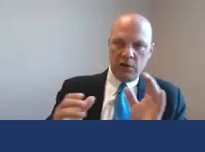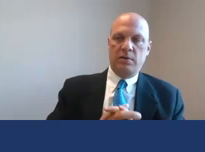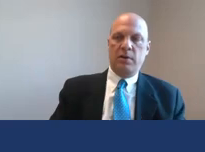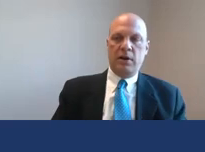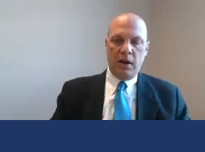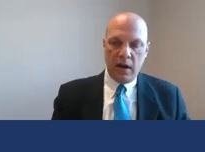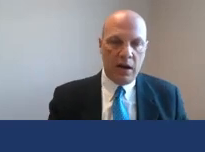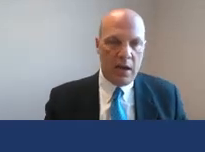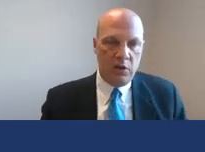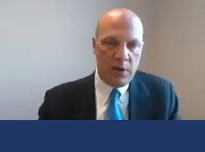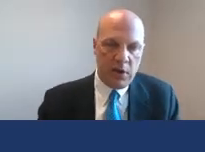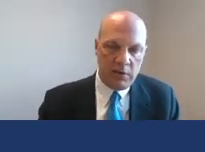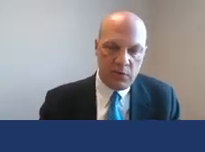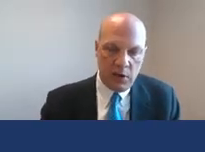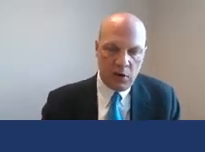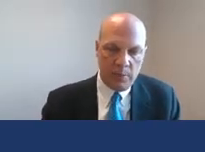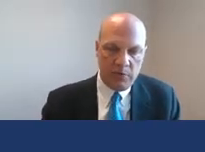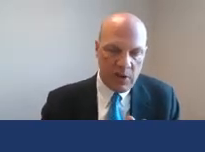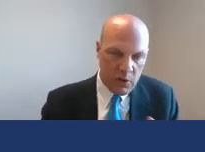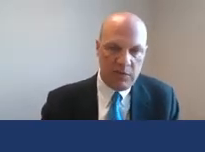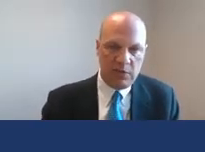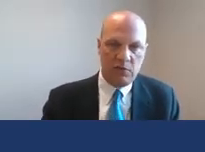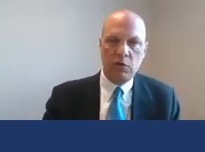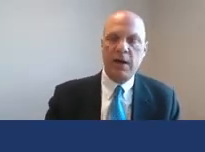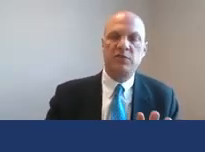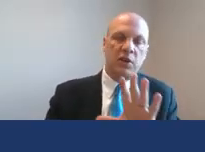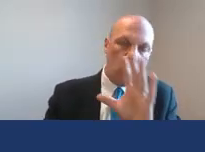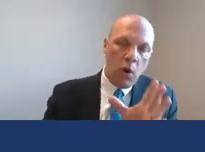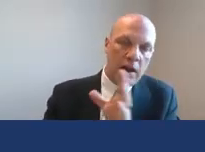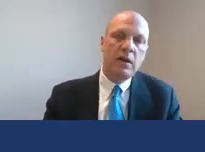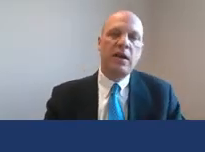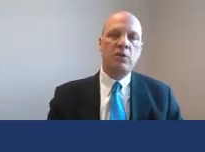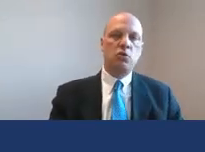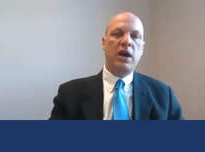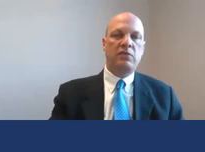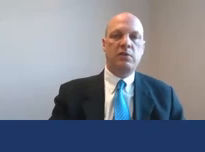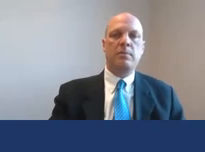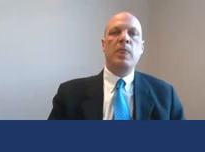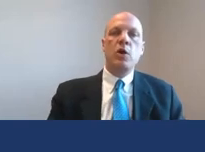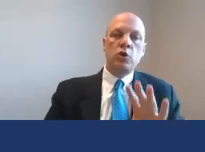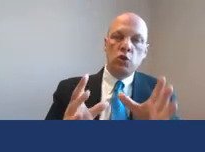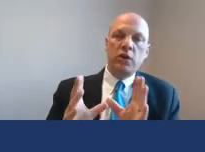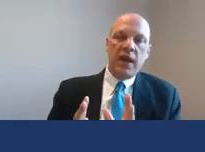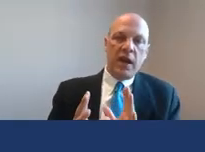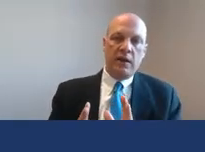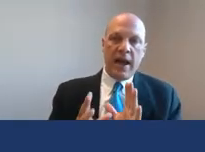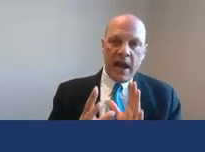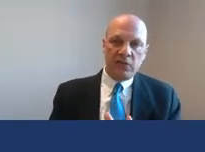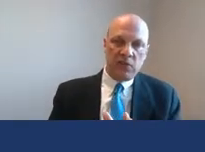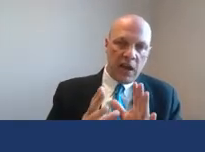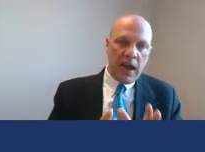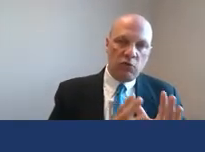ill, and you've been counseled on your options and you have decisional capacity, what can you get? You